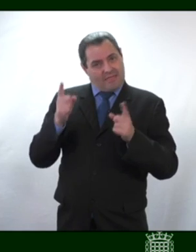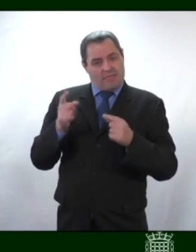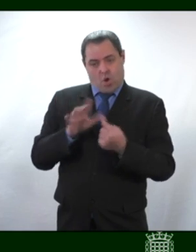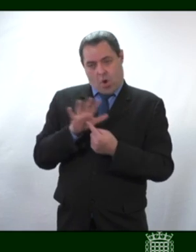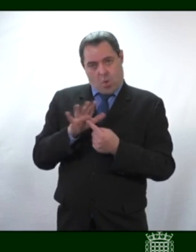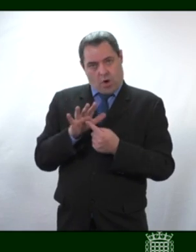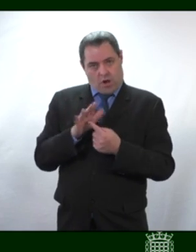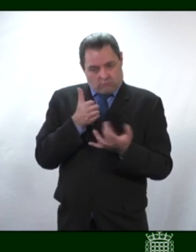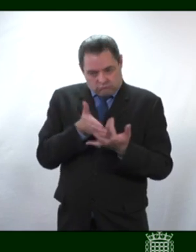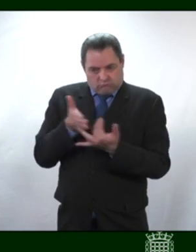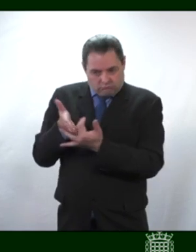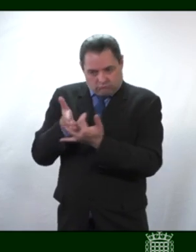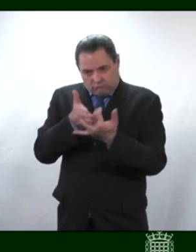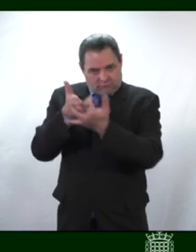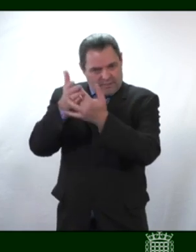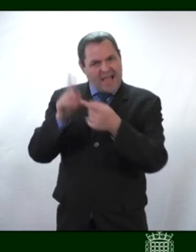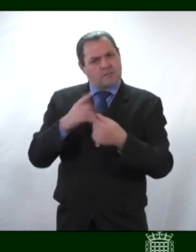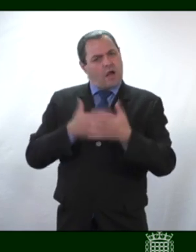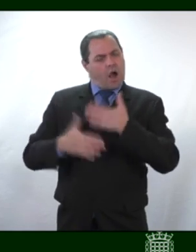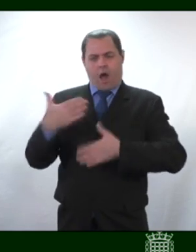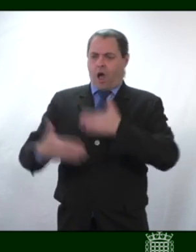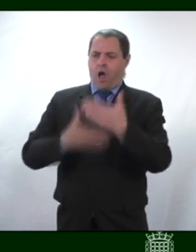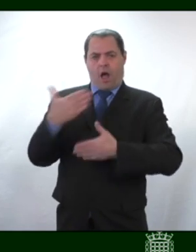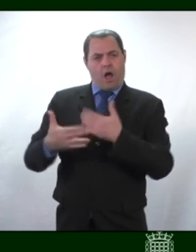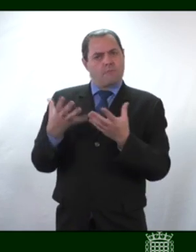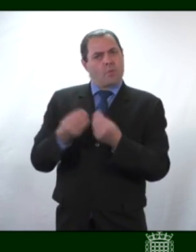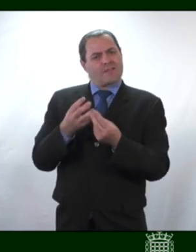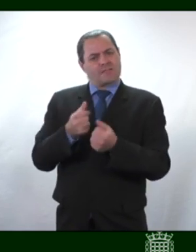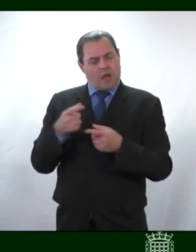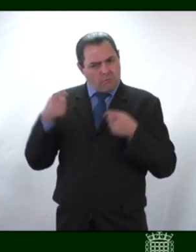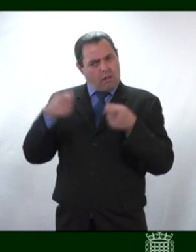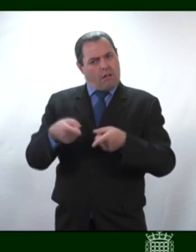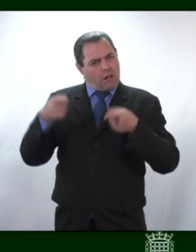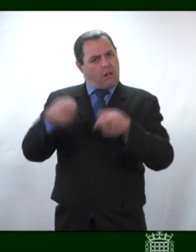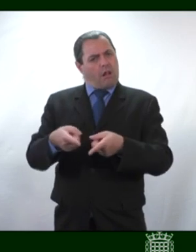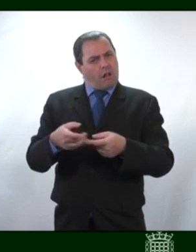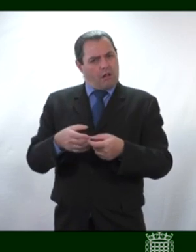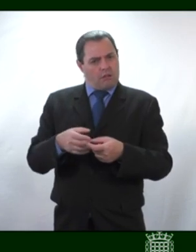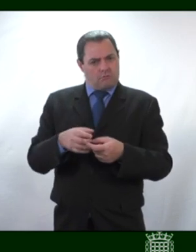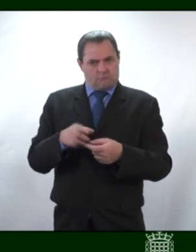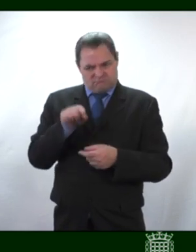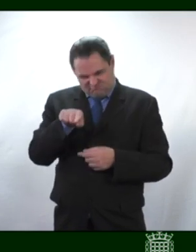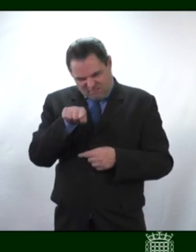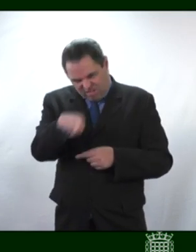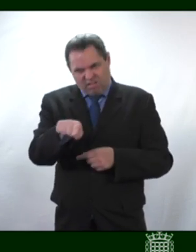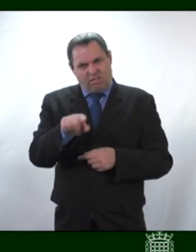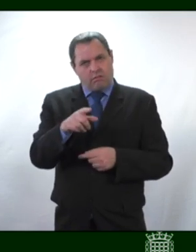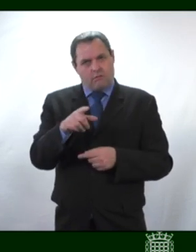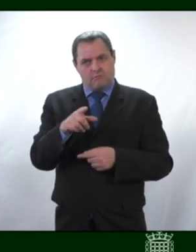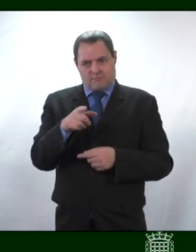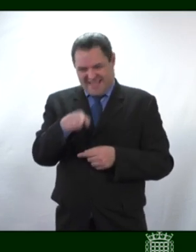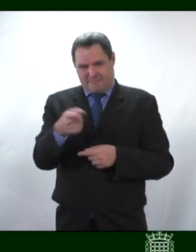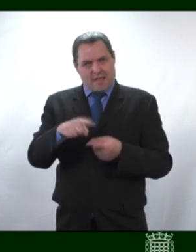approach and the calm way in which he is dealing with some unwarranted attacks on both him and the Prime Minister.